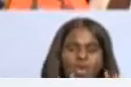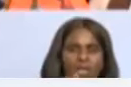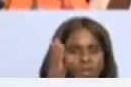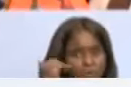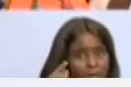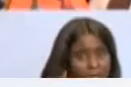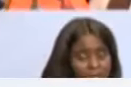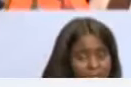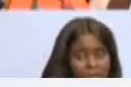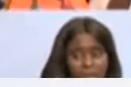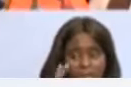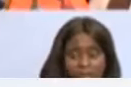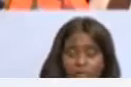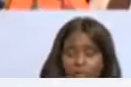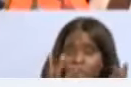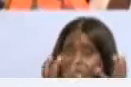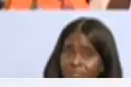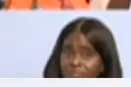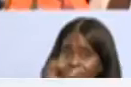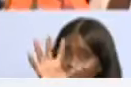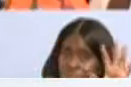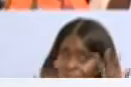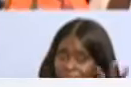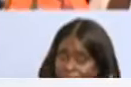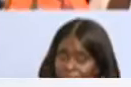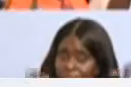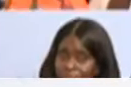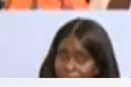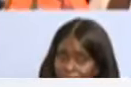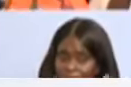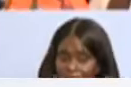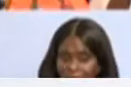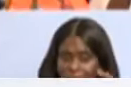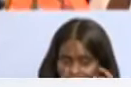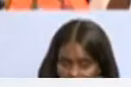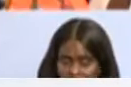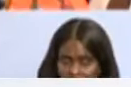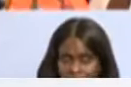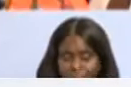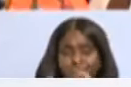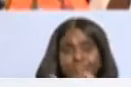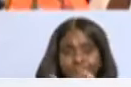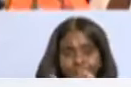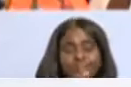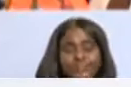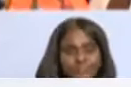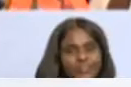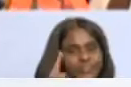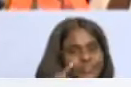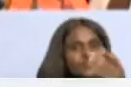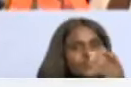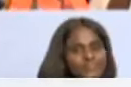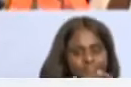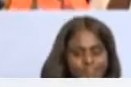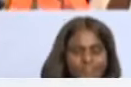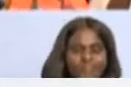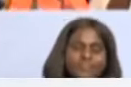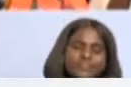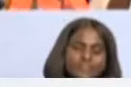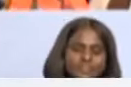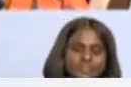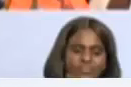Were it not for the drought, we were going to hit a significant growth this year.